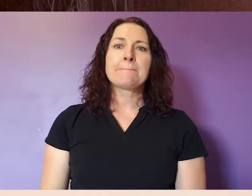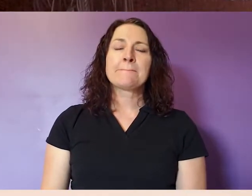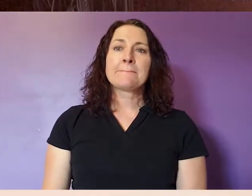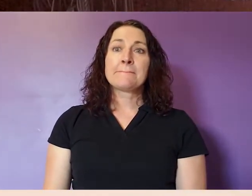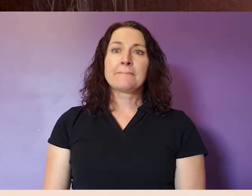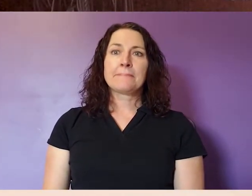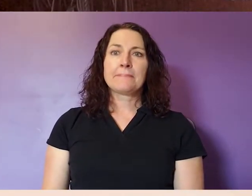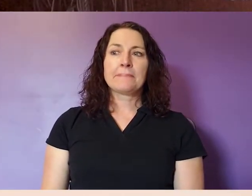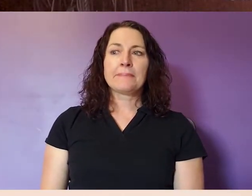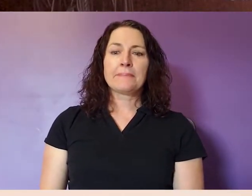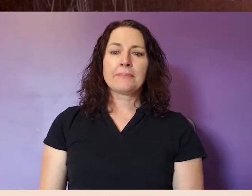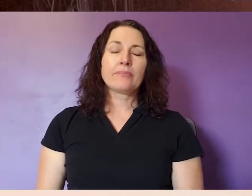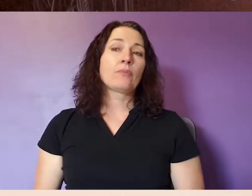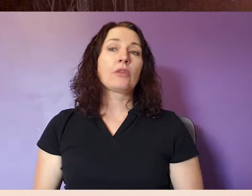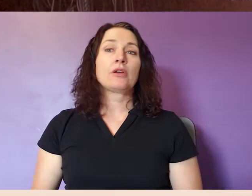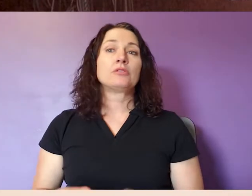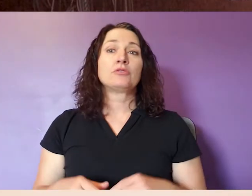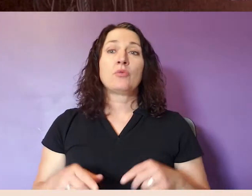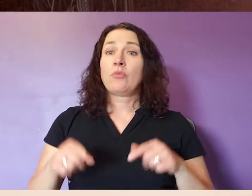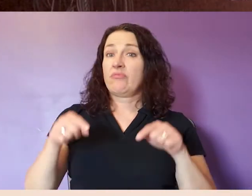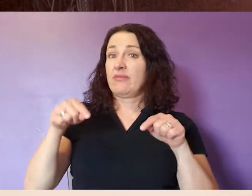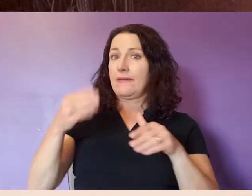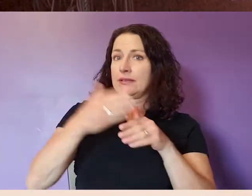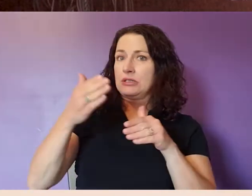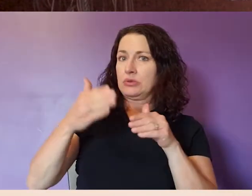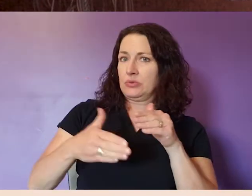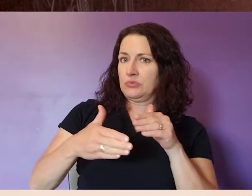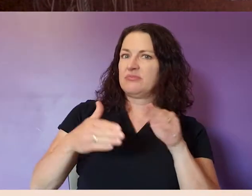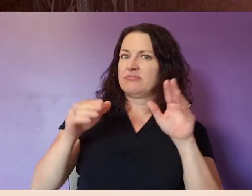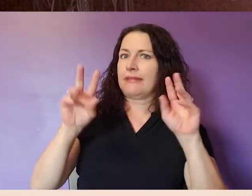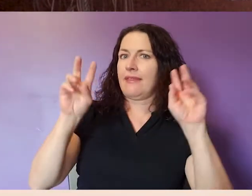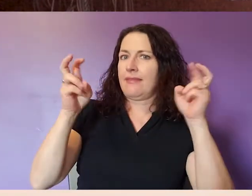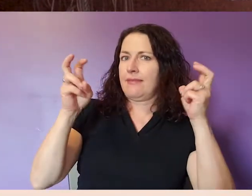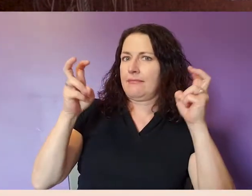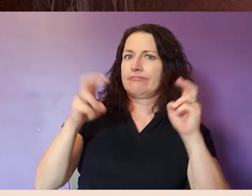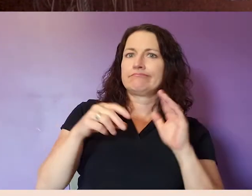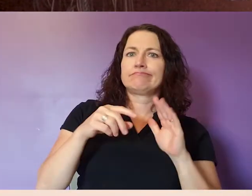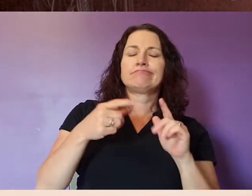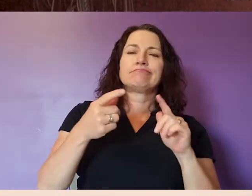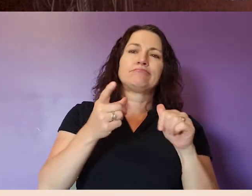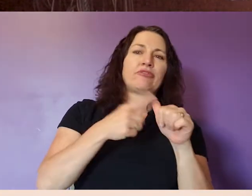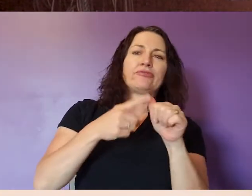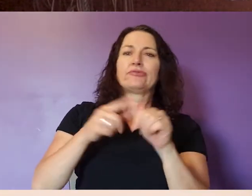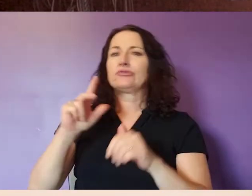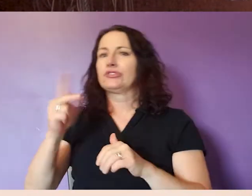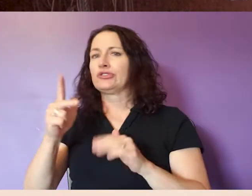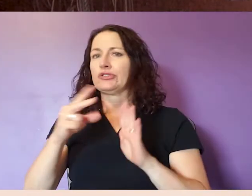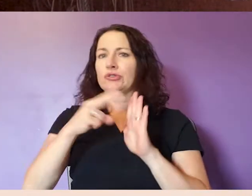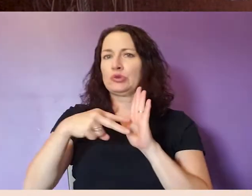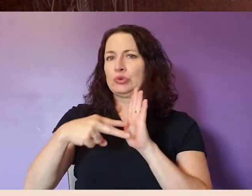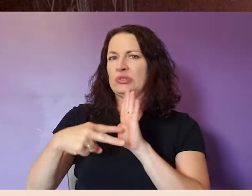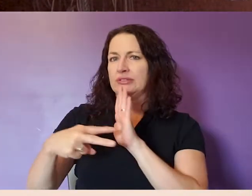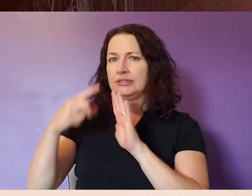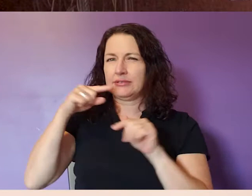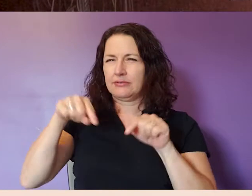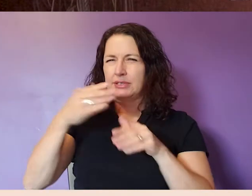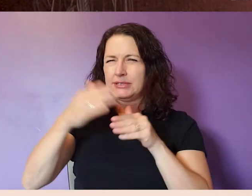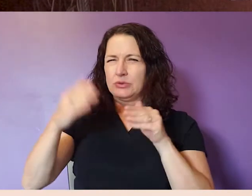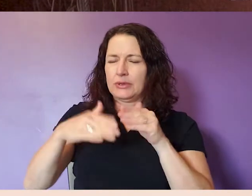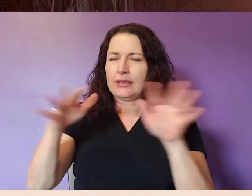the theme of the readings the first and the third readings for our mass this